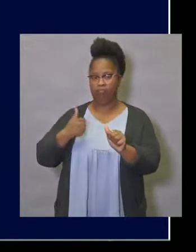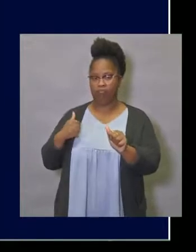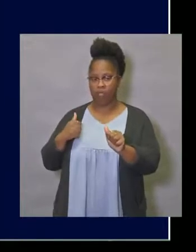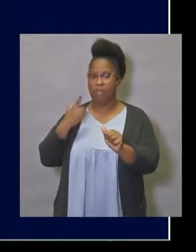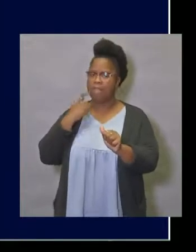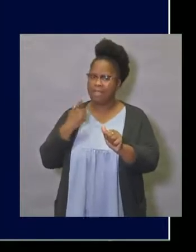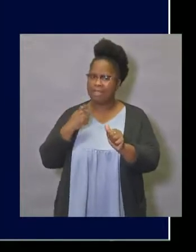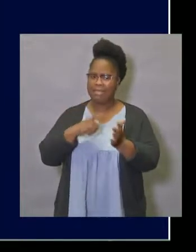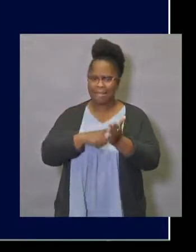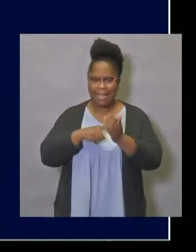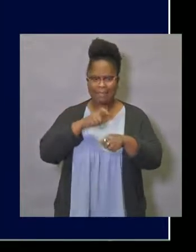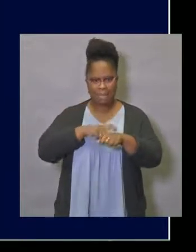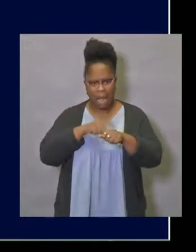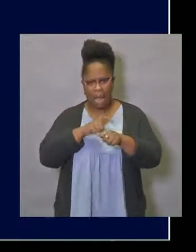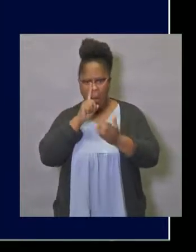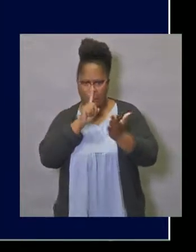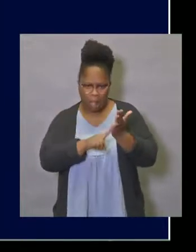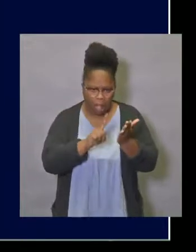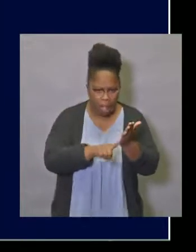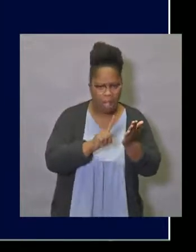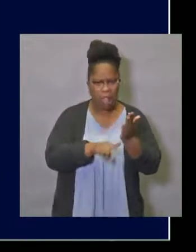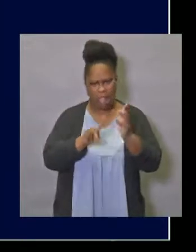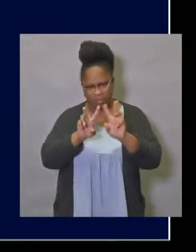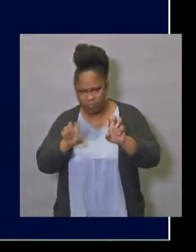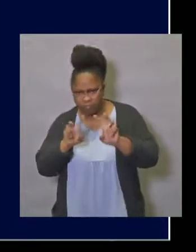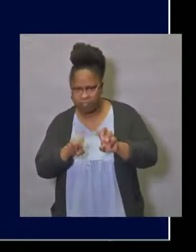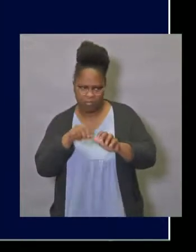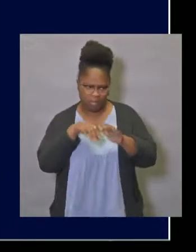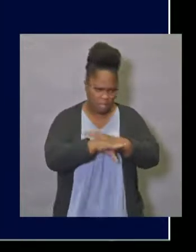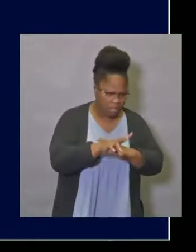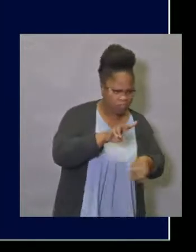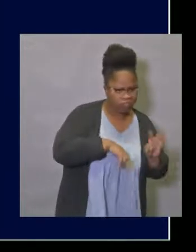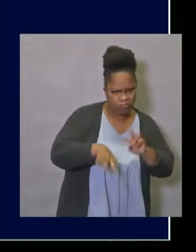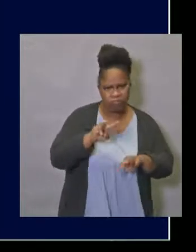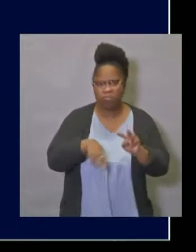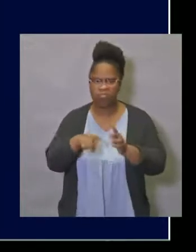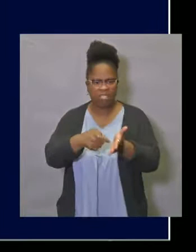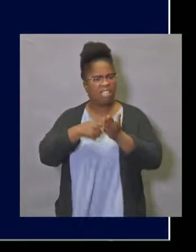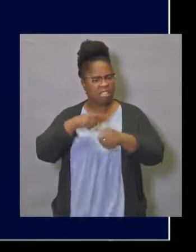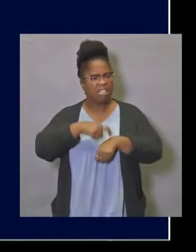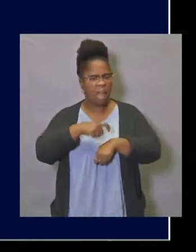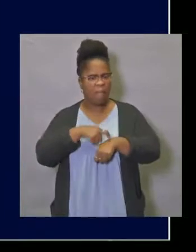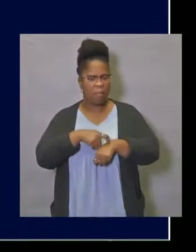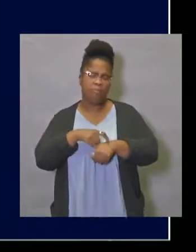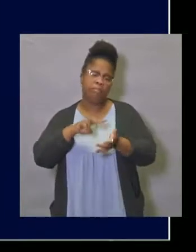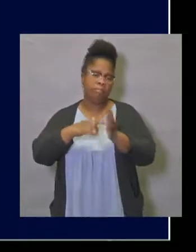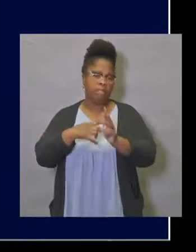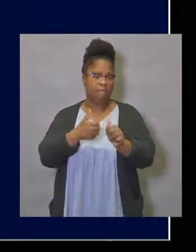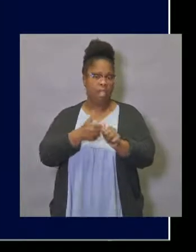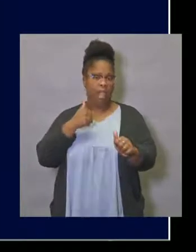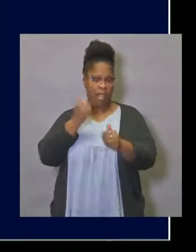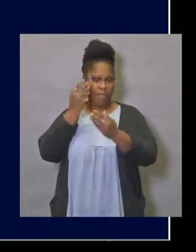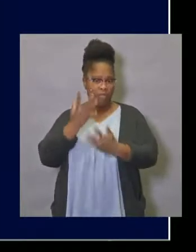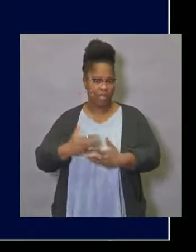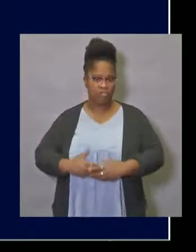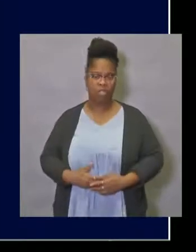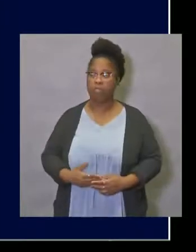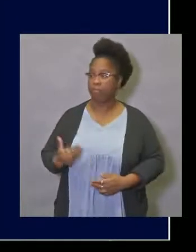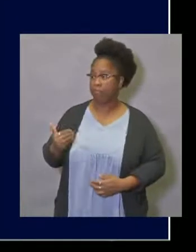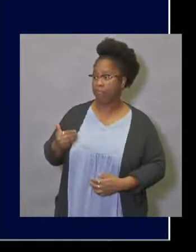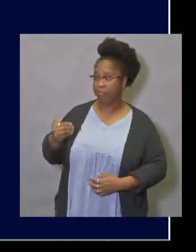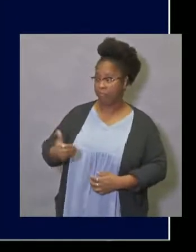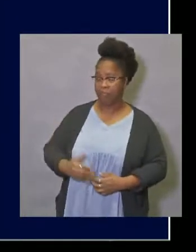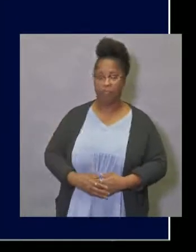thoroughly investigate outbreaks at the skilled nursing facilities. Next slide. We've also made good progress